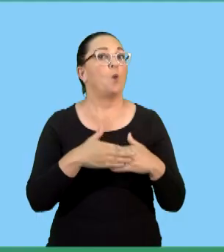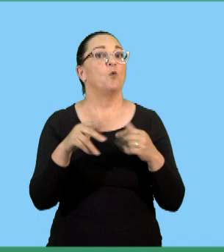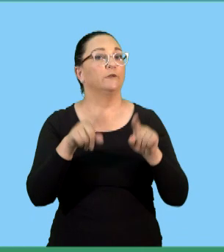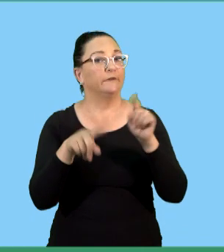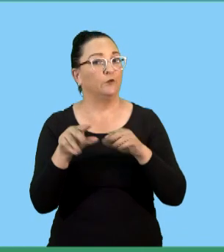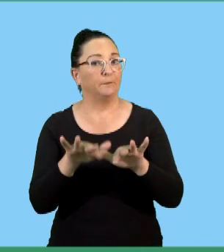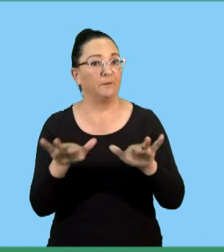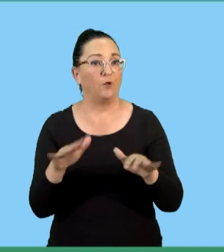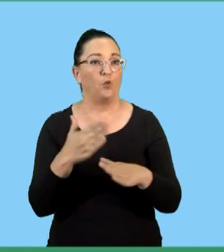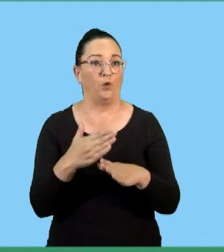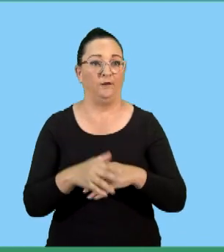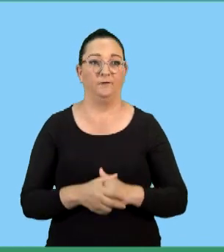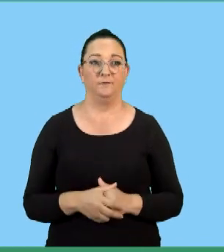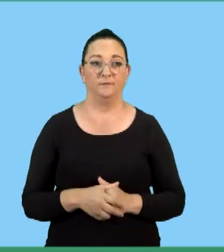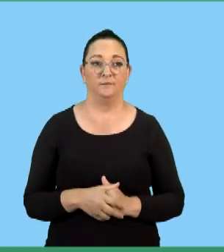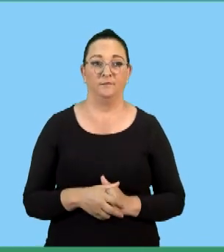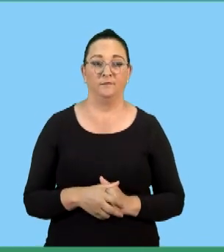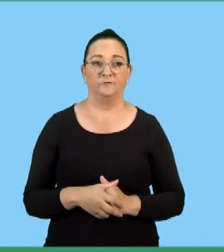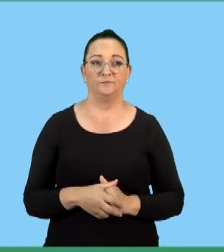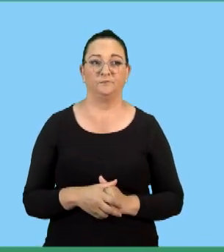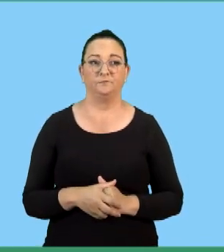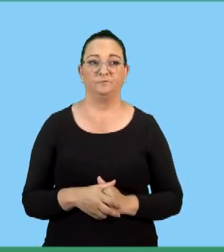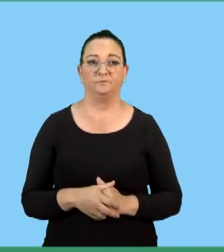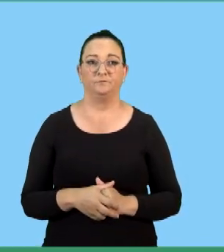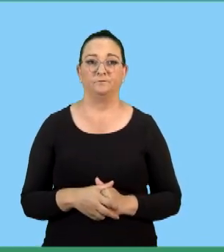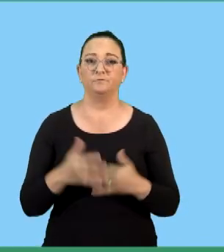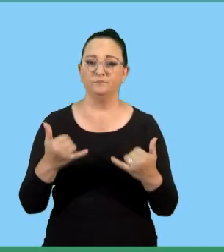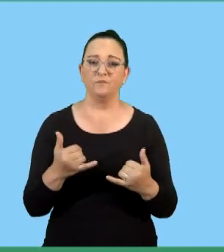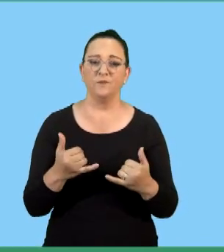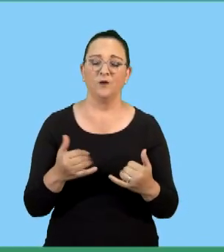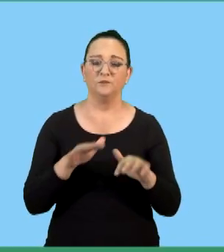here, motivate employees because the workforce is more diverse,